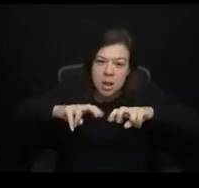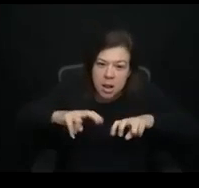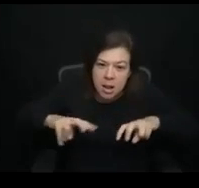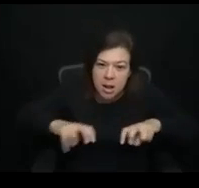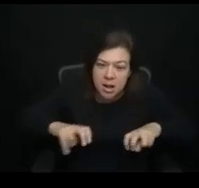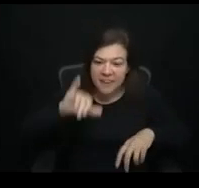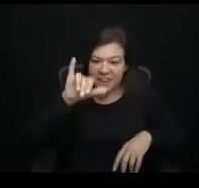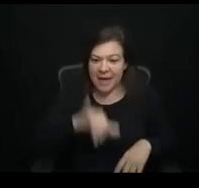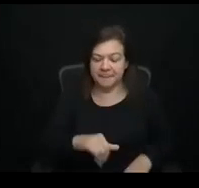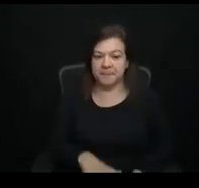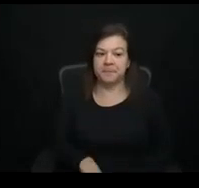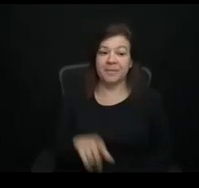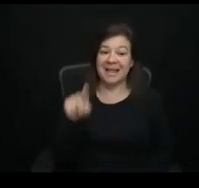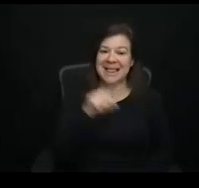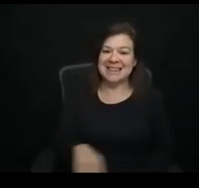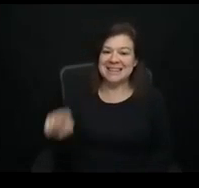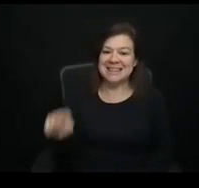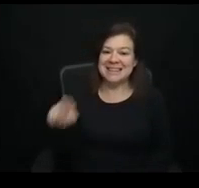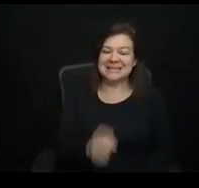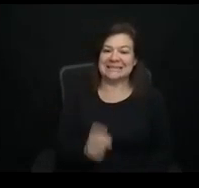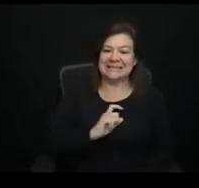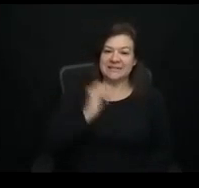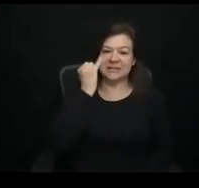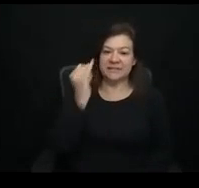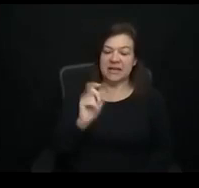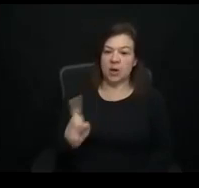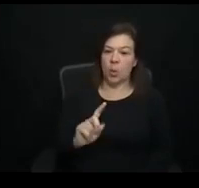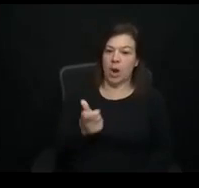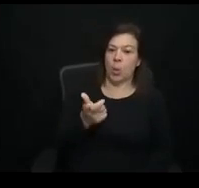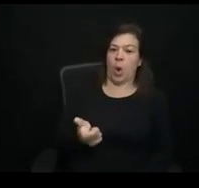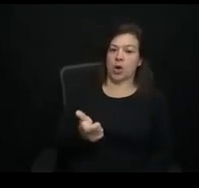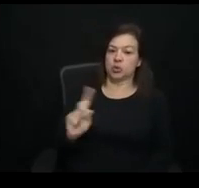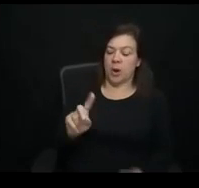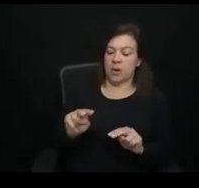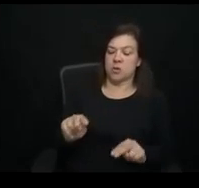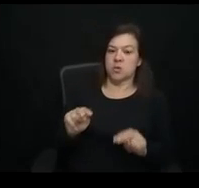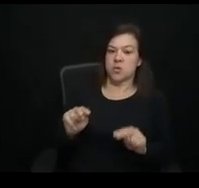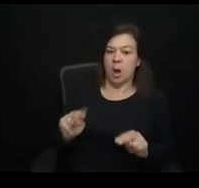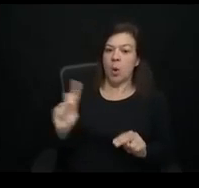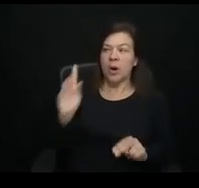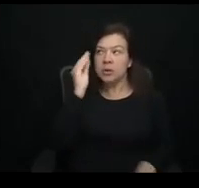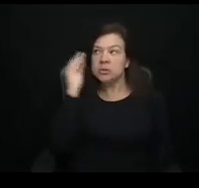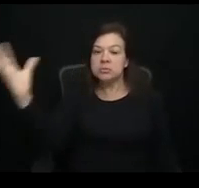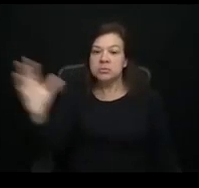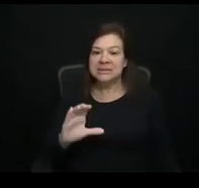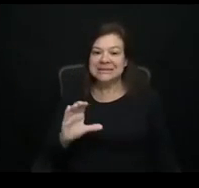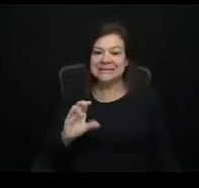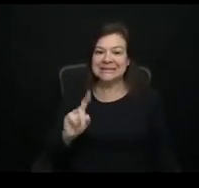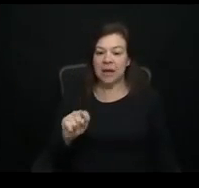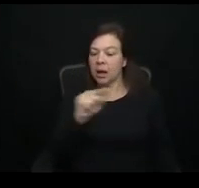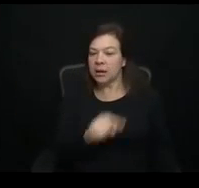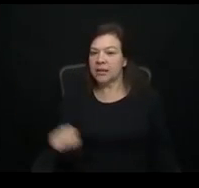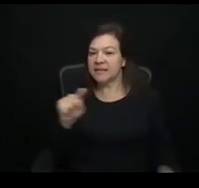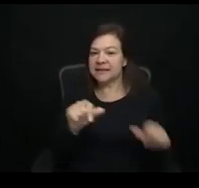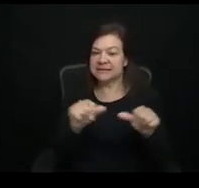what this does is gives us some idea where to watch, where to monitor, where to notify CDOT that, hey, these are some areas that if we